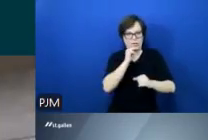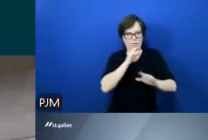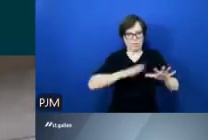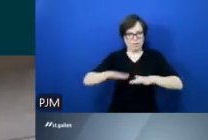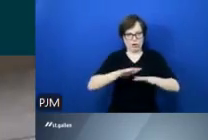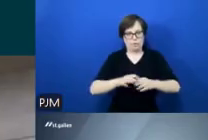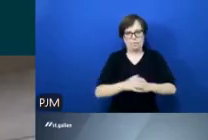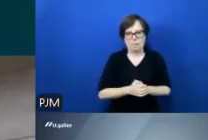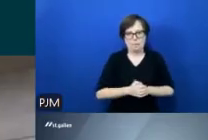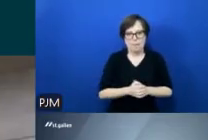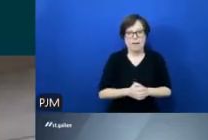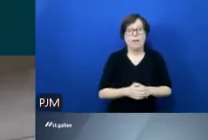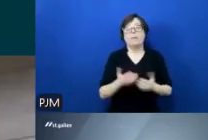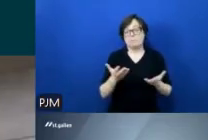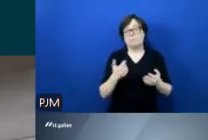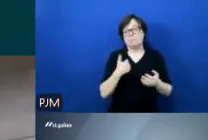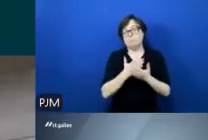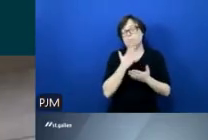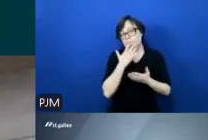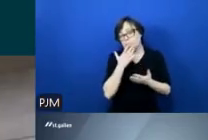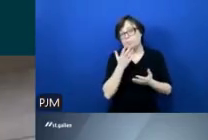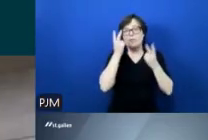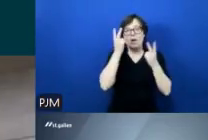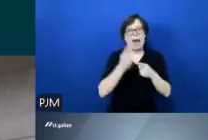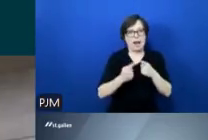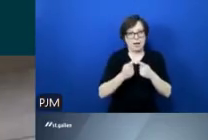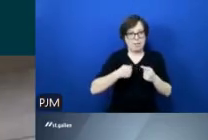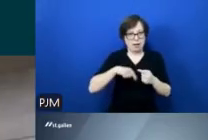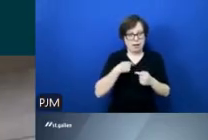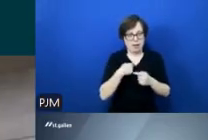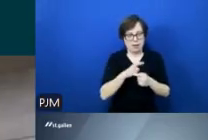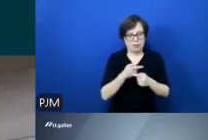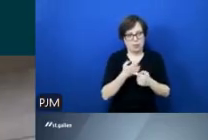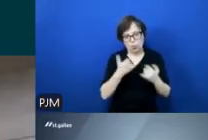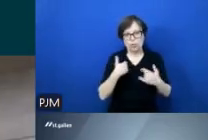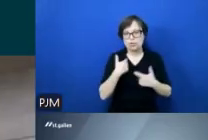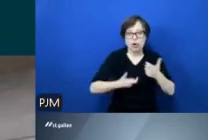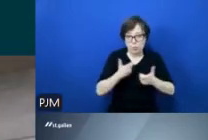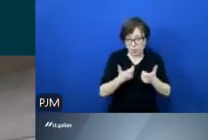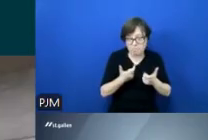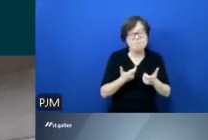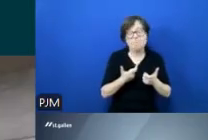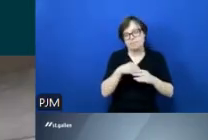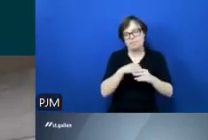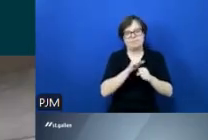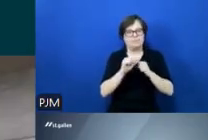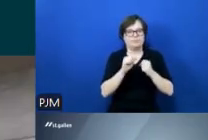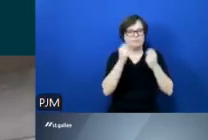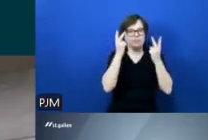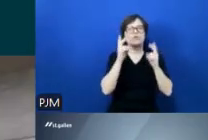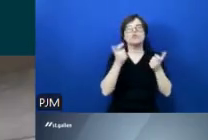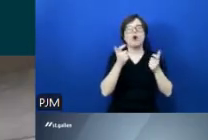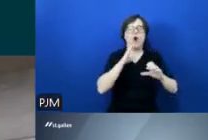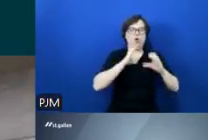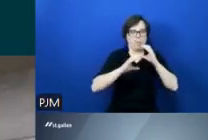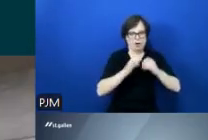As I have said, the very important element is communication. In these